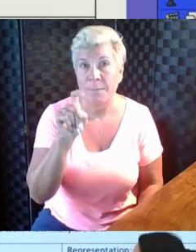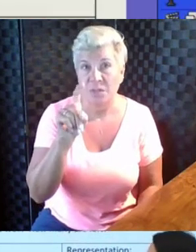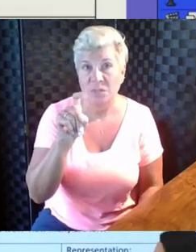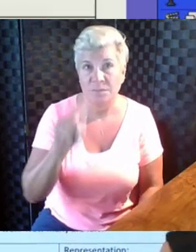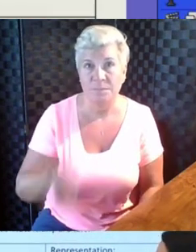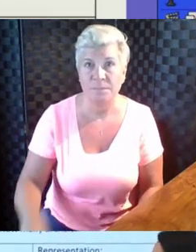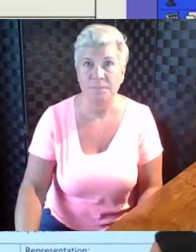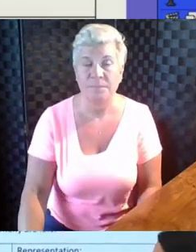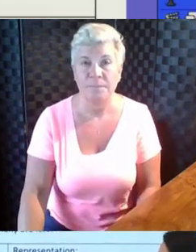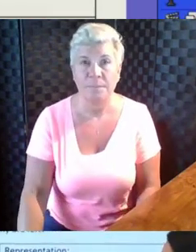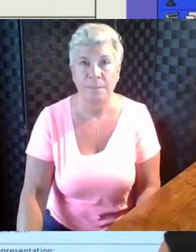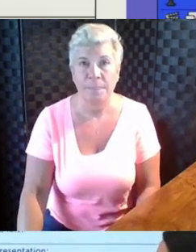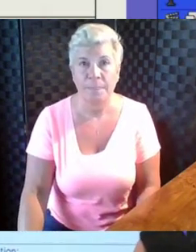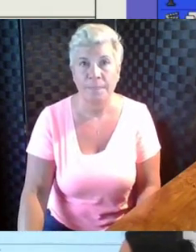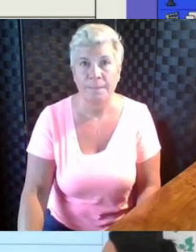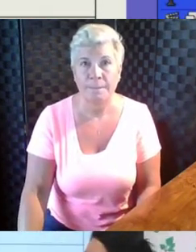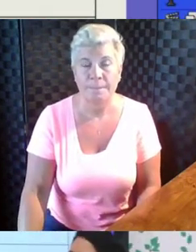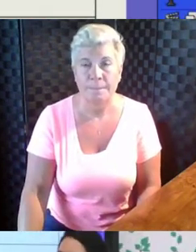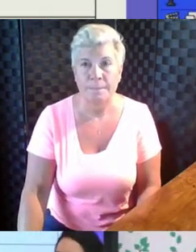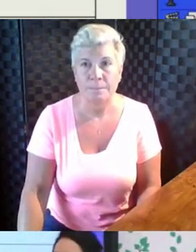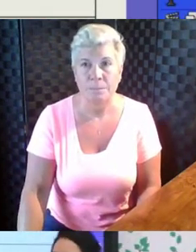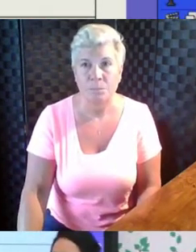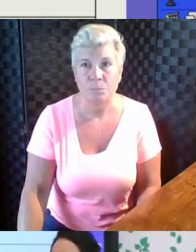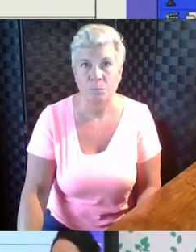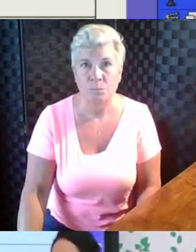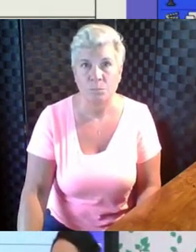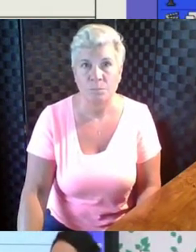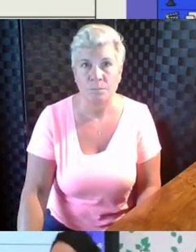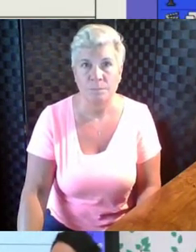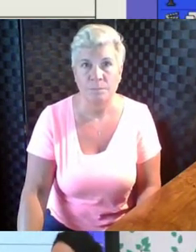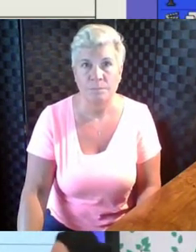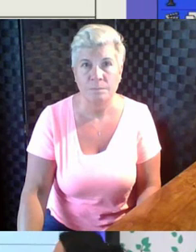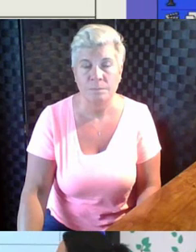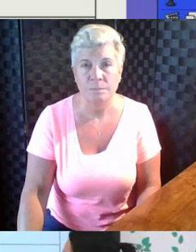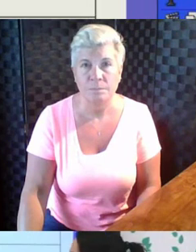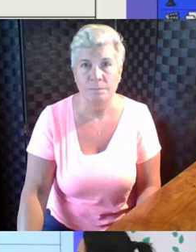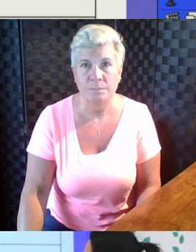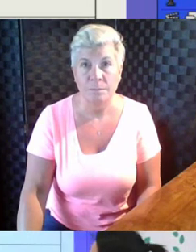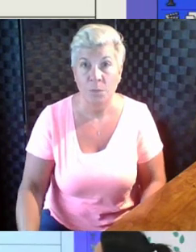with our answer. Go ahead and calculate your answer.